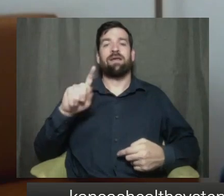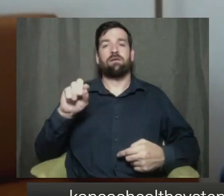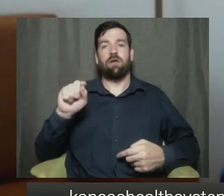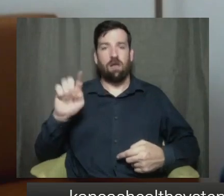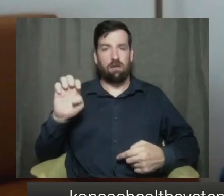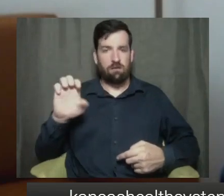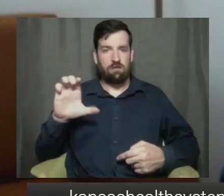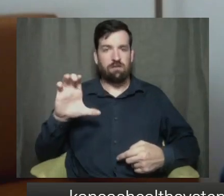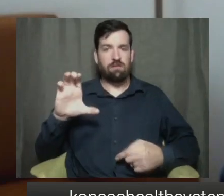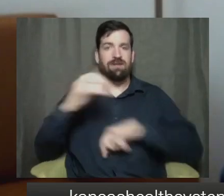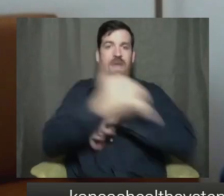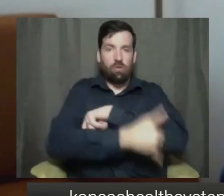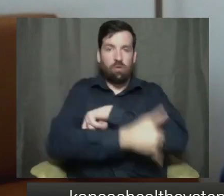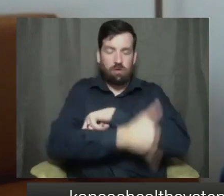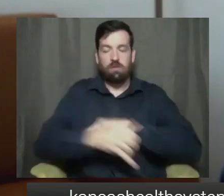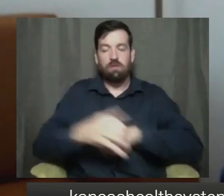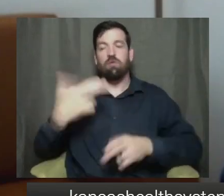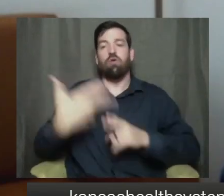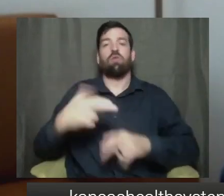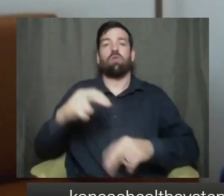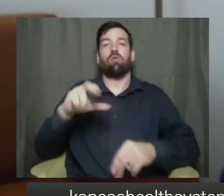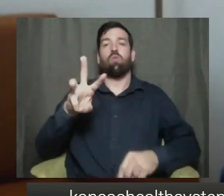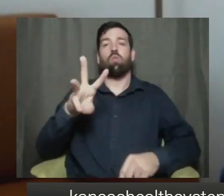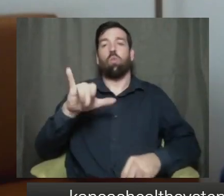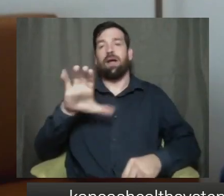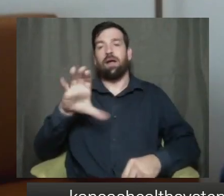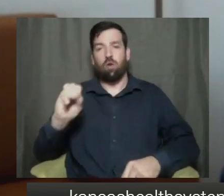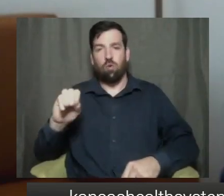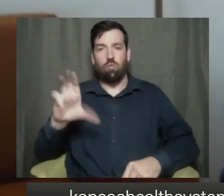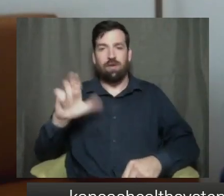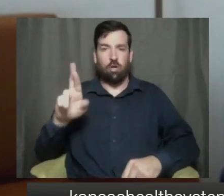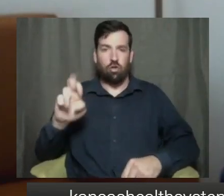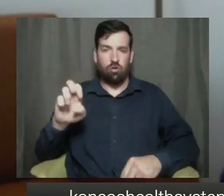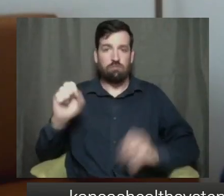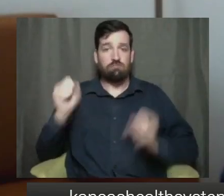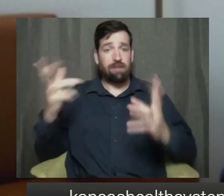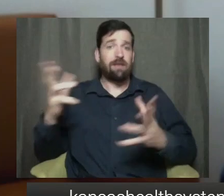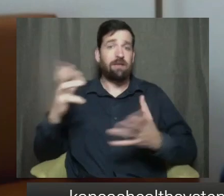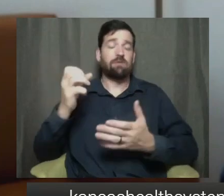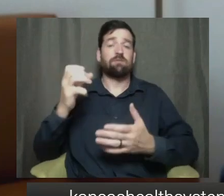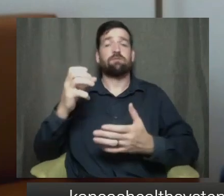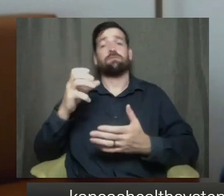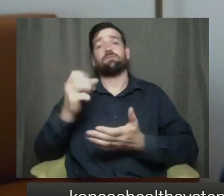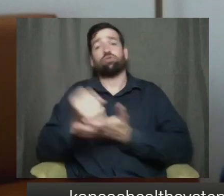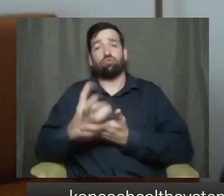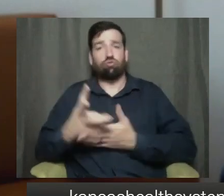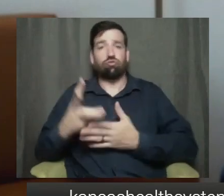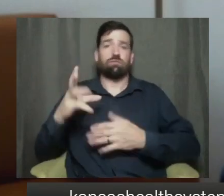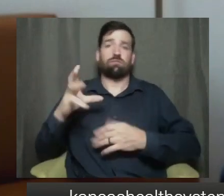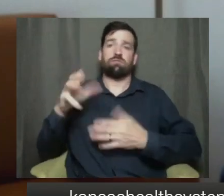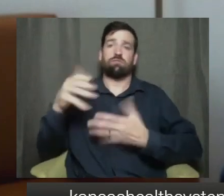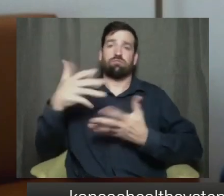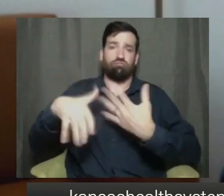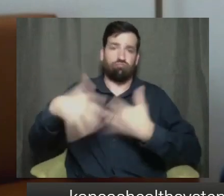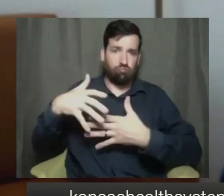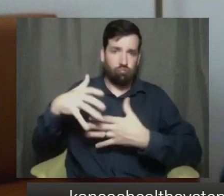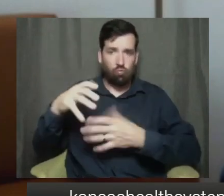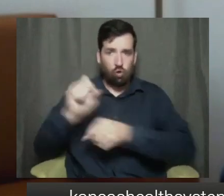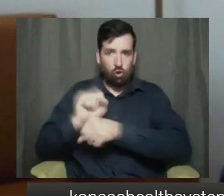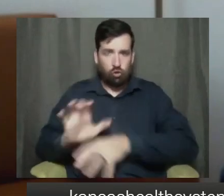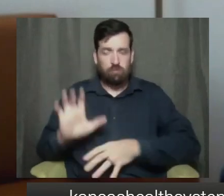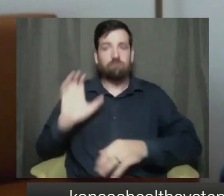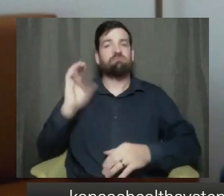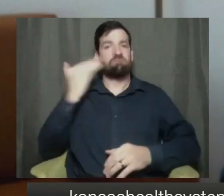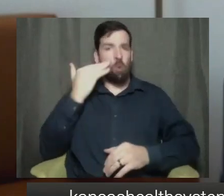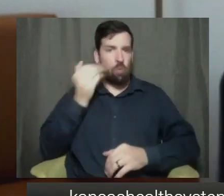Care. We have a lot of social workers and community health workers that also know of several services in